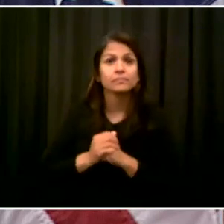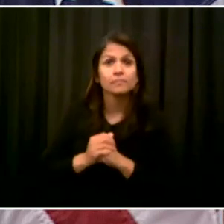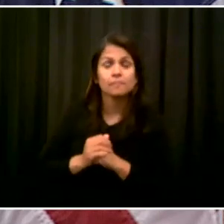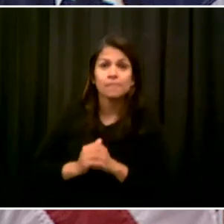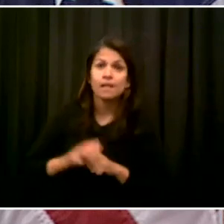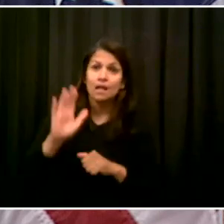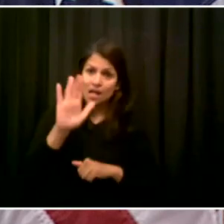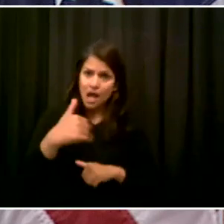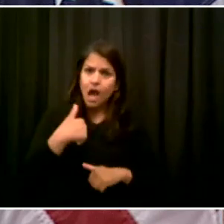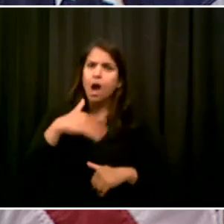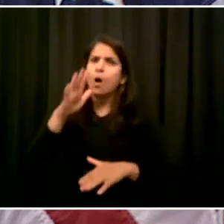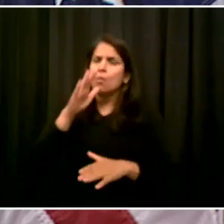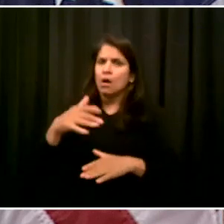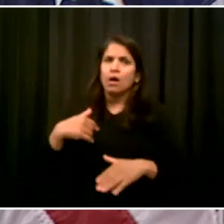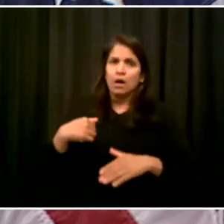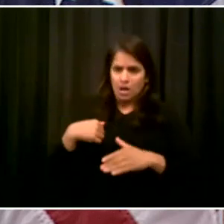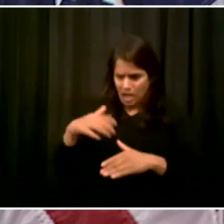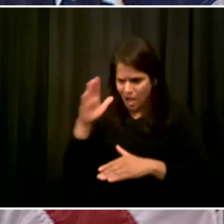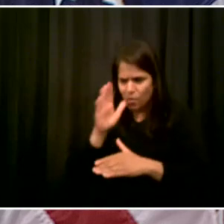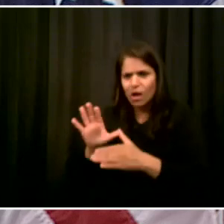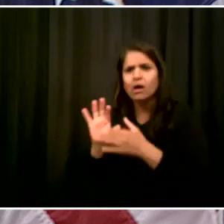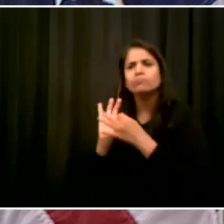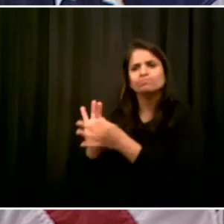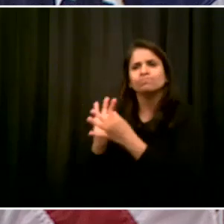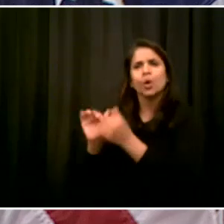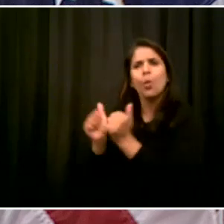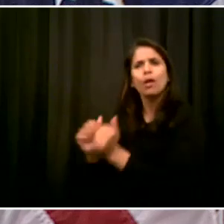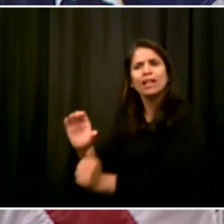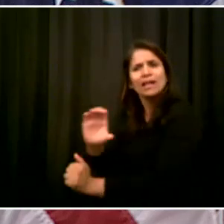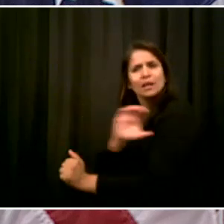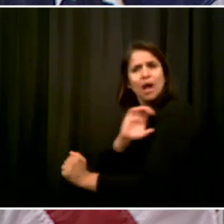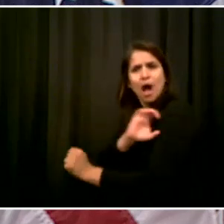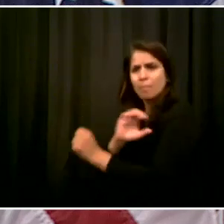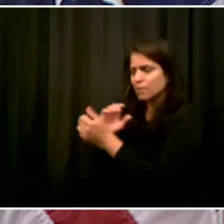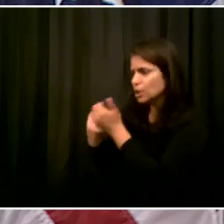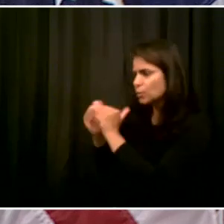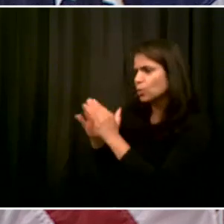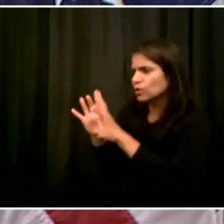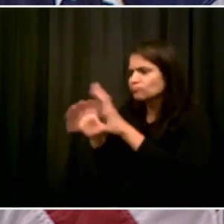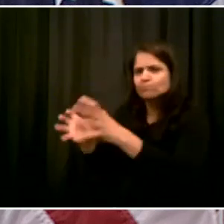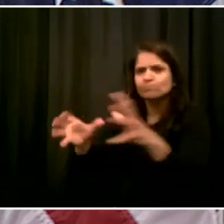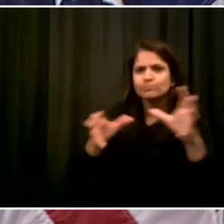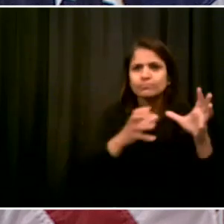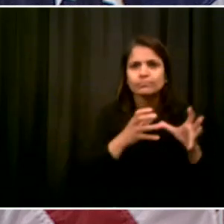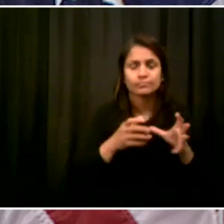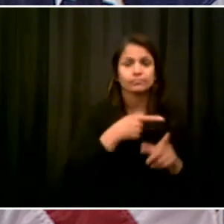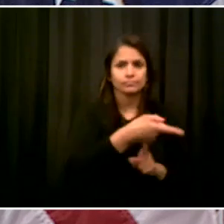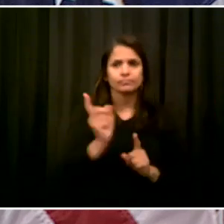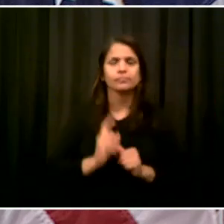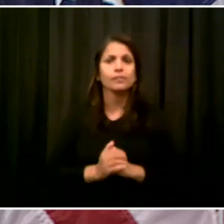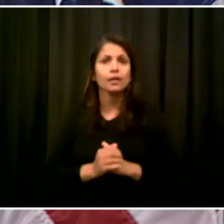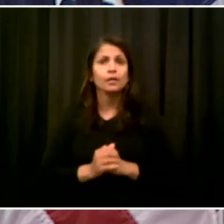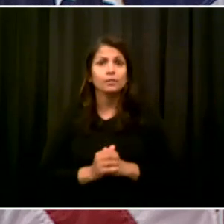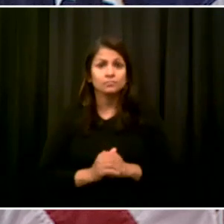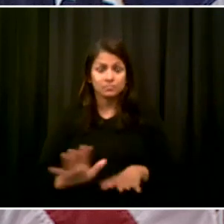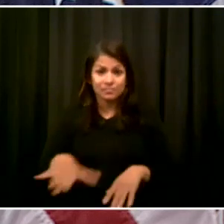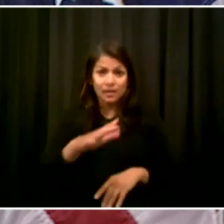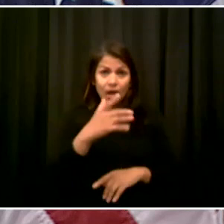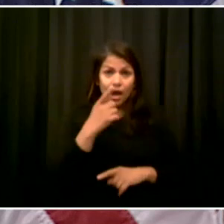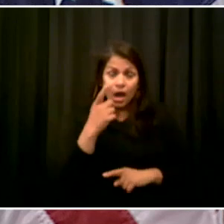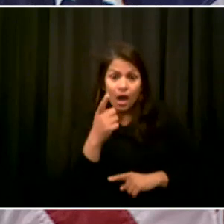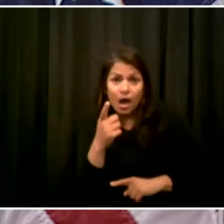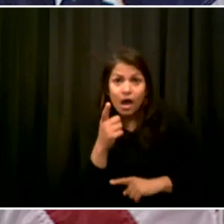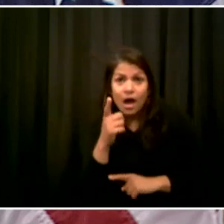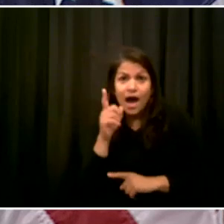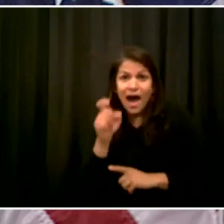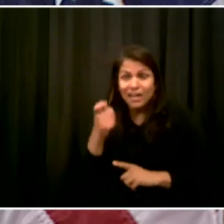2,000 more officers on patrol? Because the New York City Council made it the priority that year with its budget, including a lot of the members